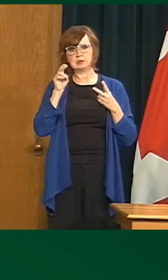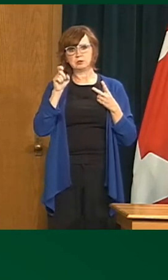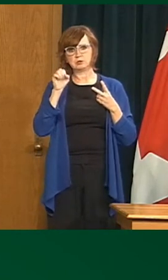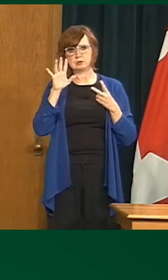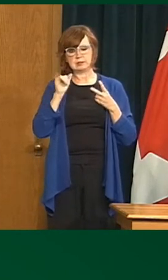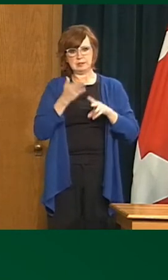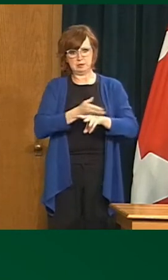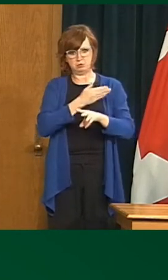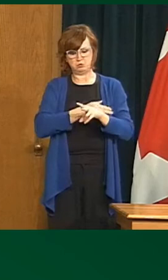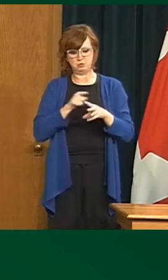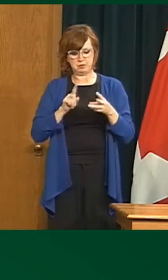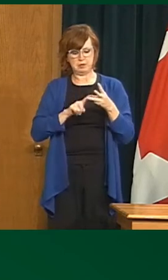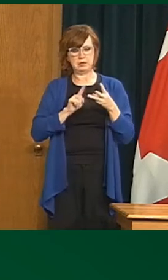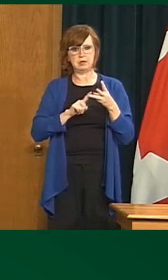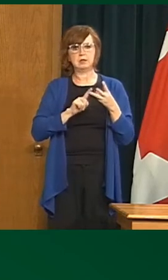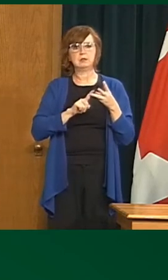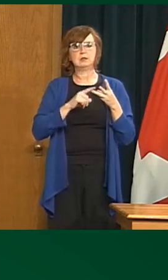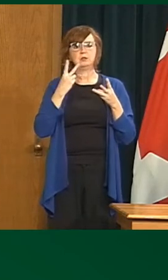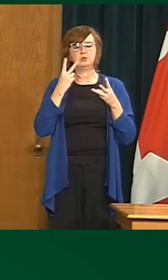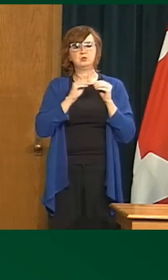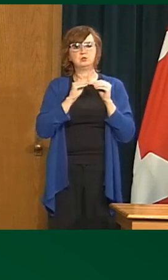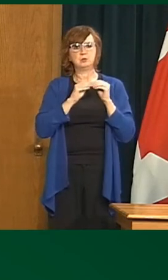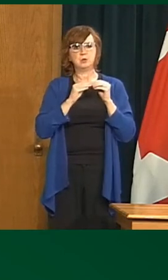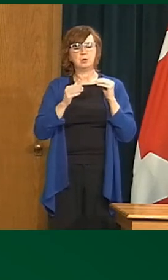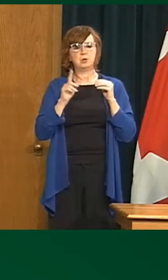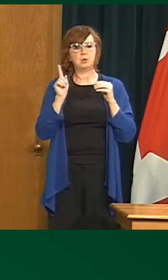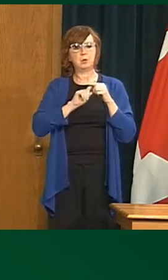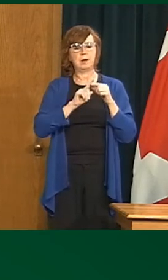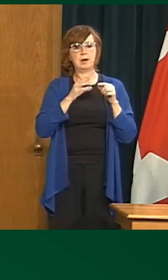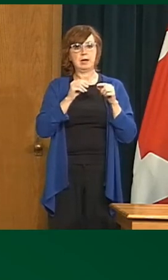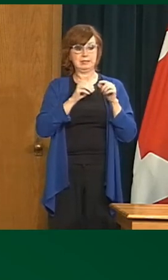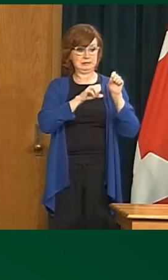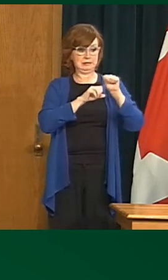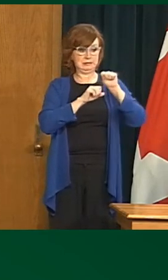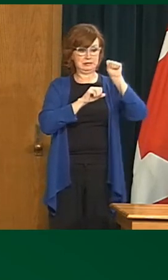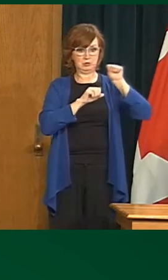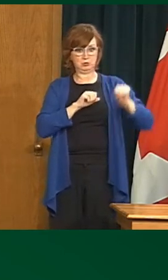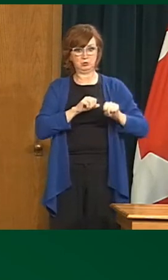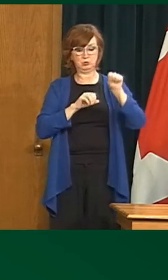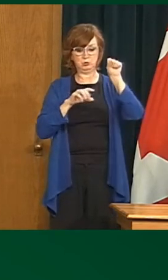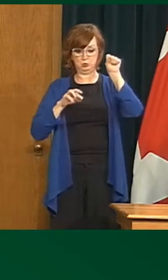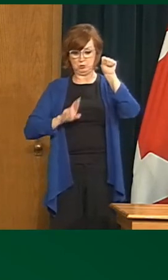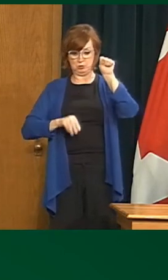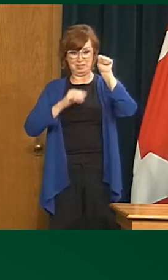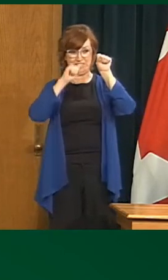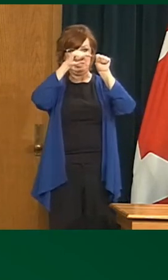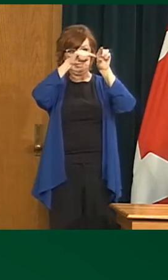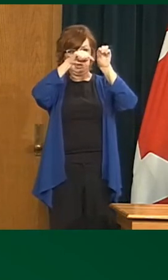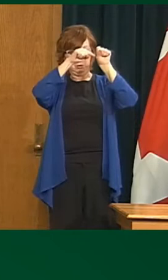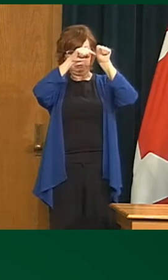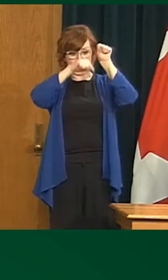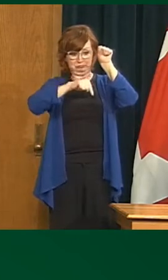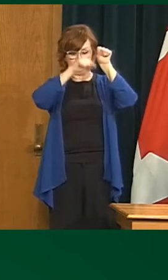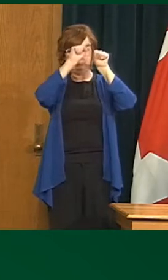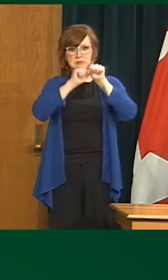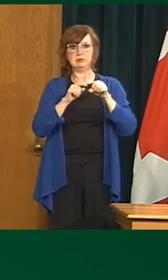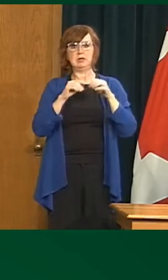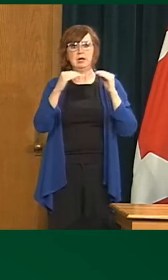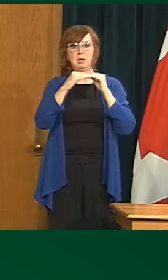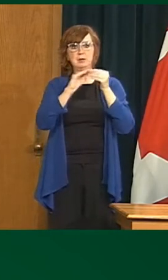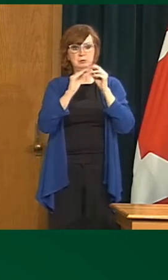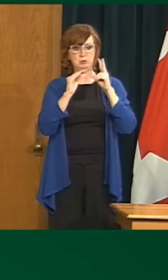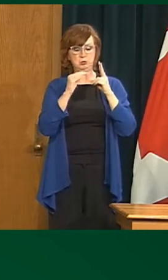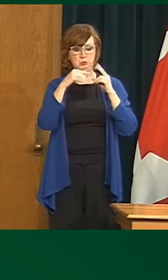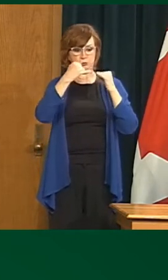and resurfacing projects, as well as widening between Saskatoon and the junction of Highway 2. 3 sets of passing lanes on